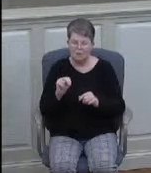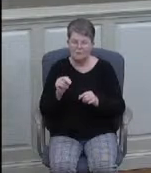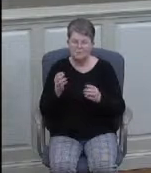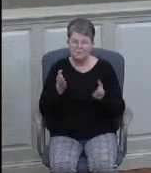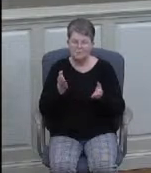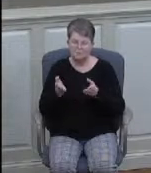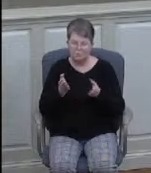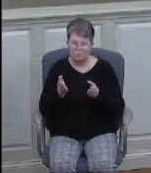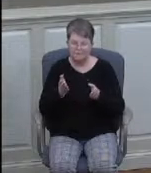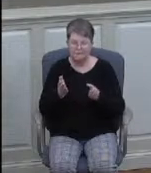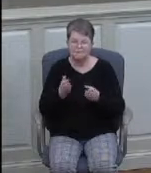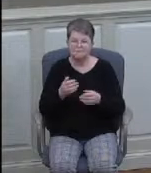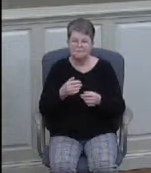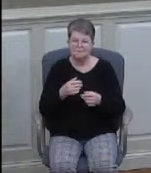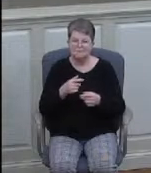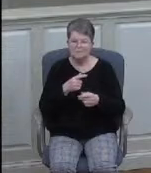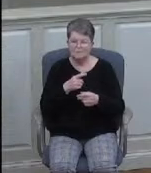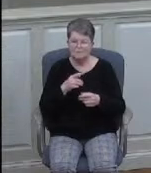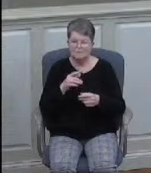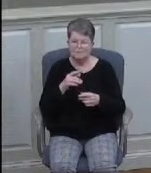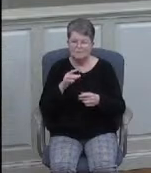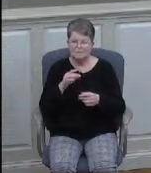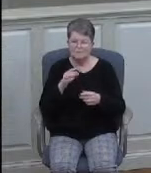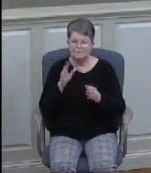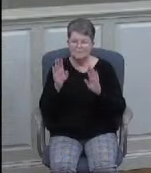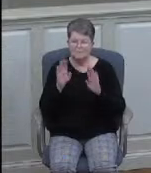before. Their bid was